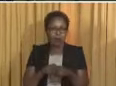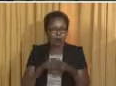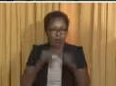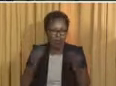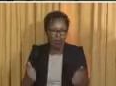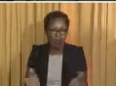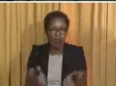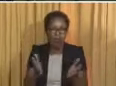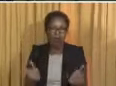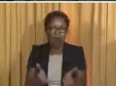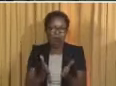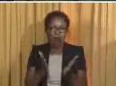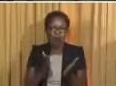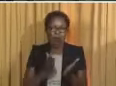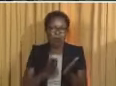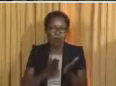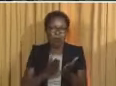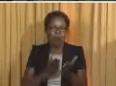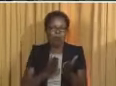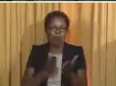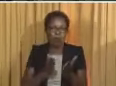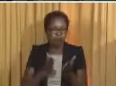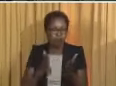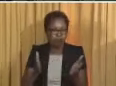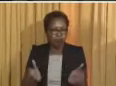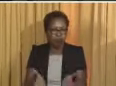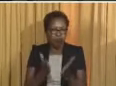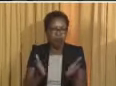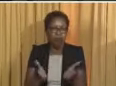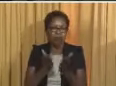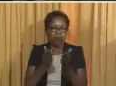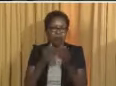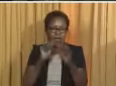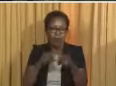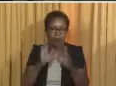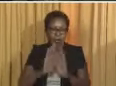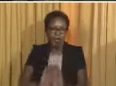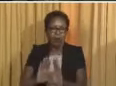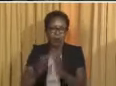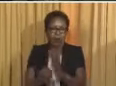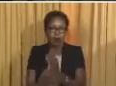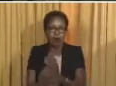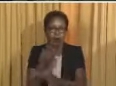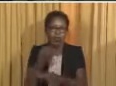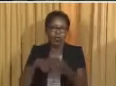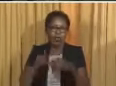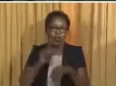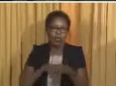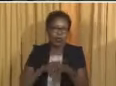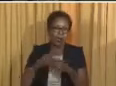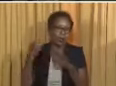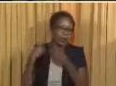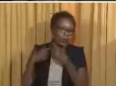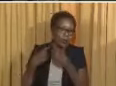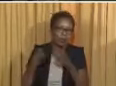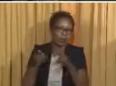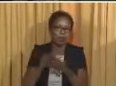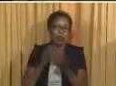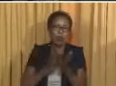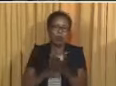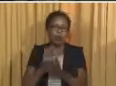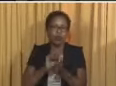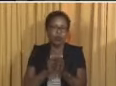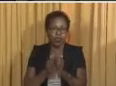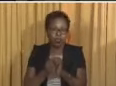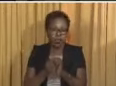strict textual restraints, constitutions have the capacity to grow with time, experience, societal needs, and changes, thus allowing